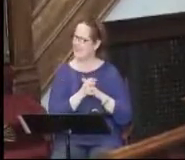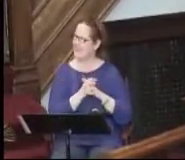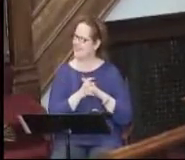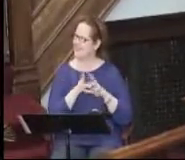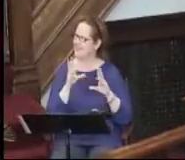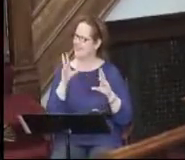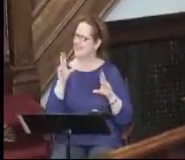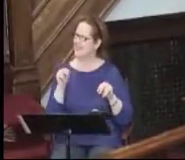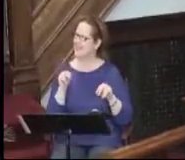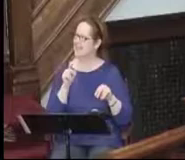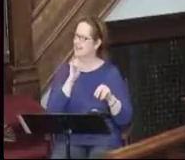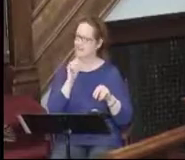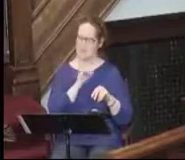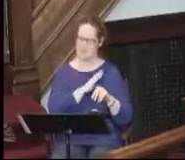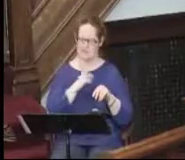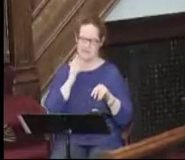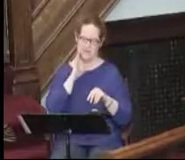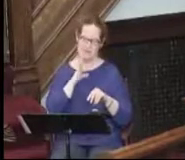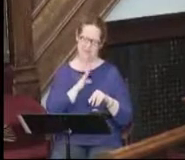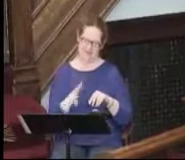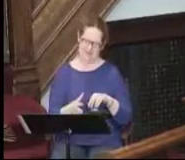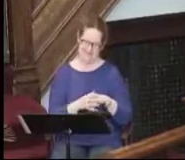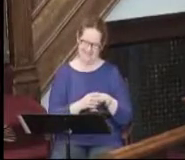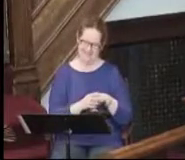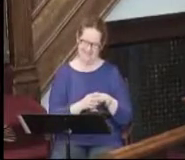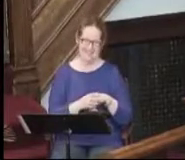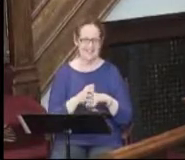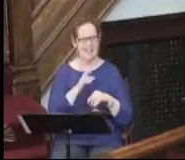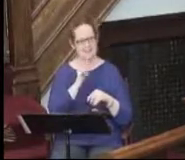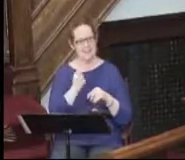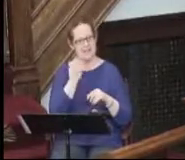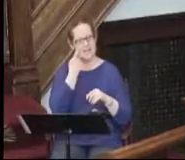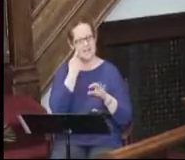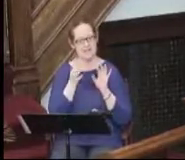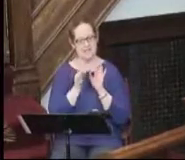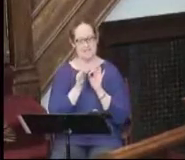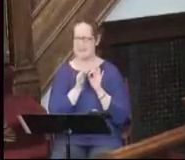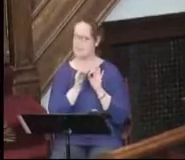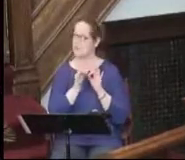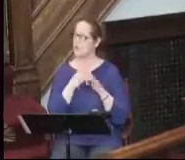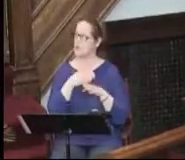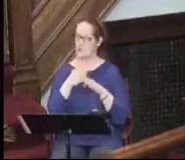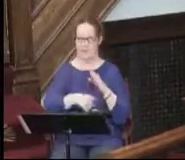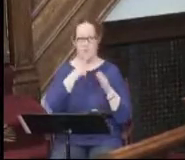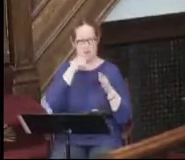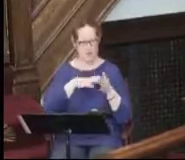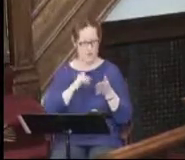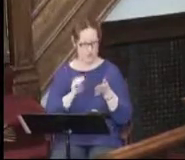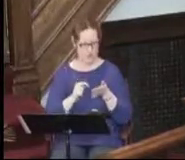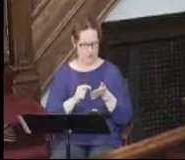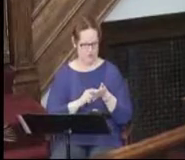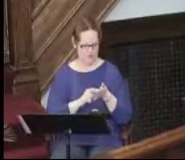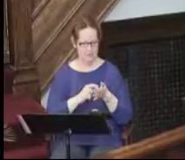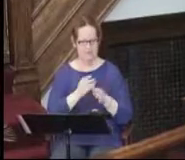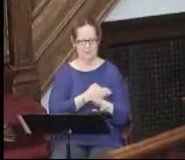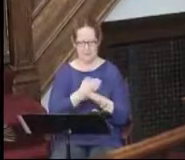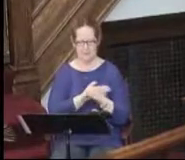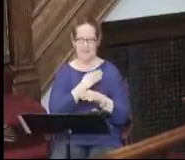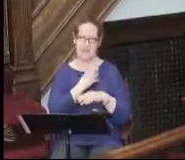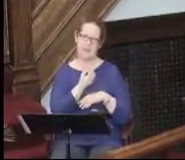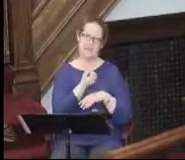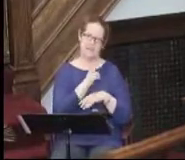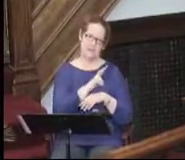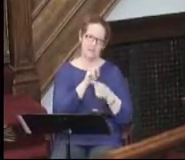No, I'm sure the board will all be fine. So it's about the latest estimates we have to finish to do the women's washroom properly is somewhere between $17,000